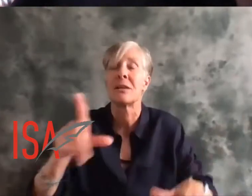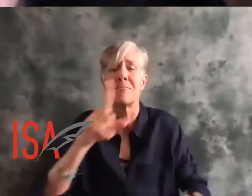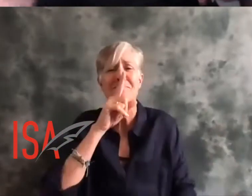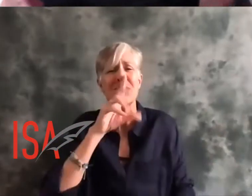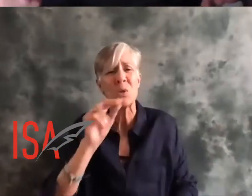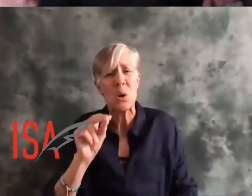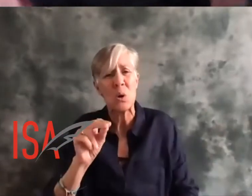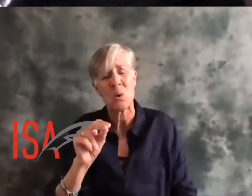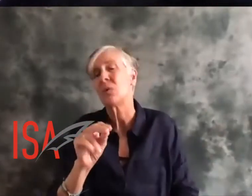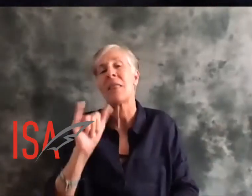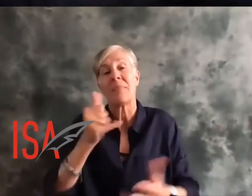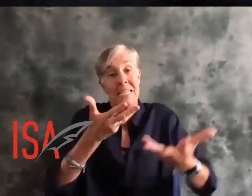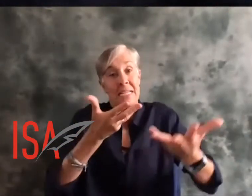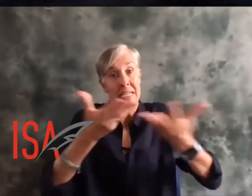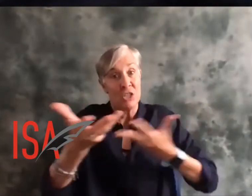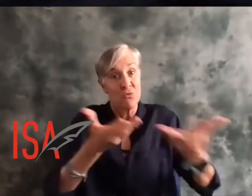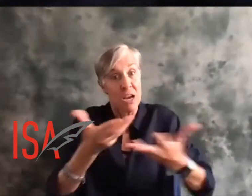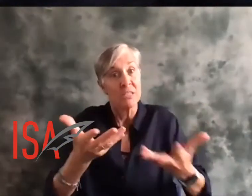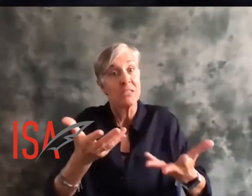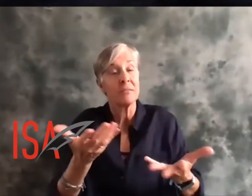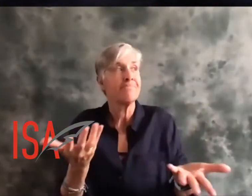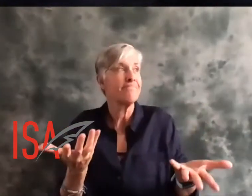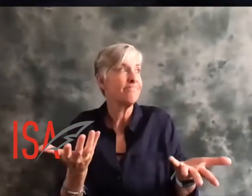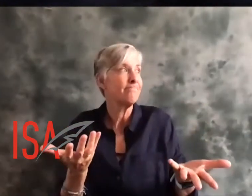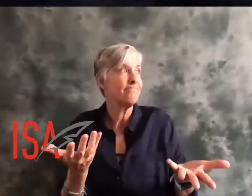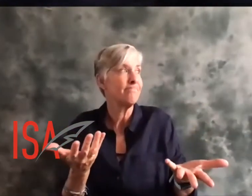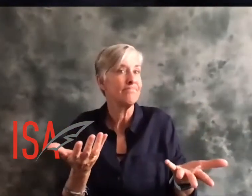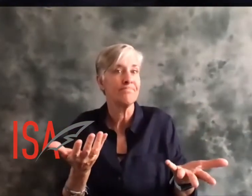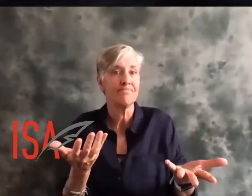That interaction needs to be